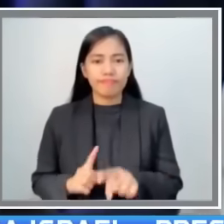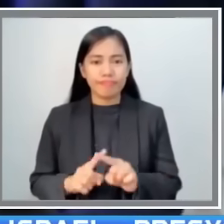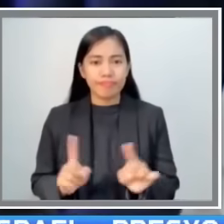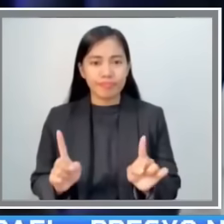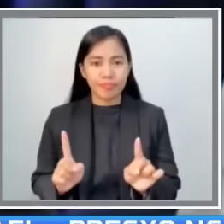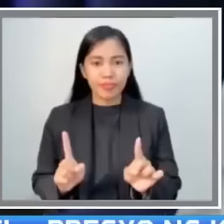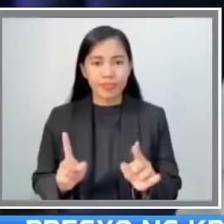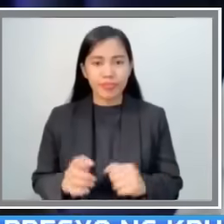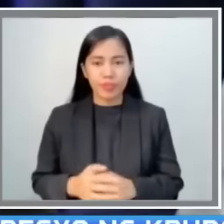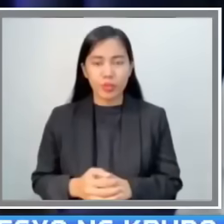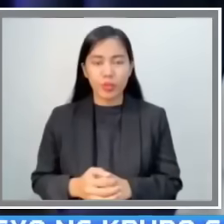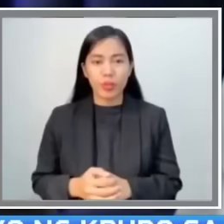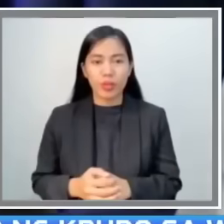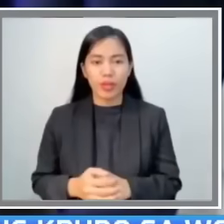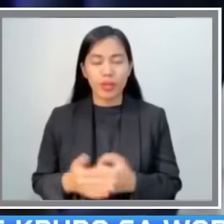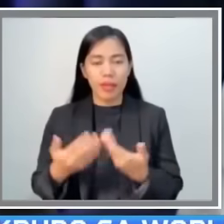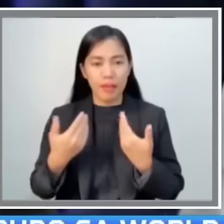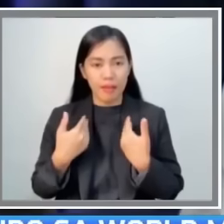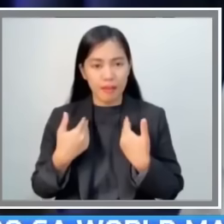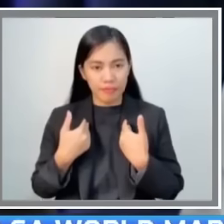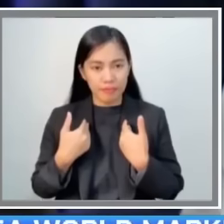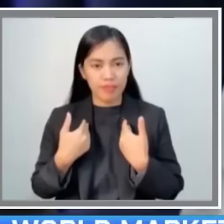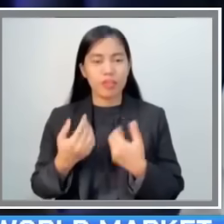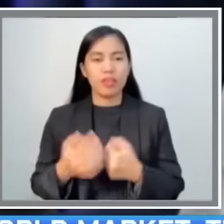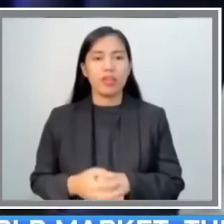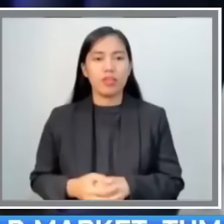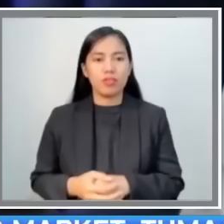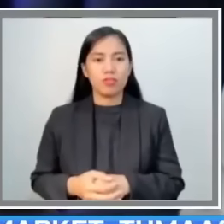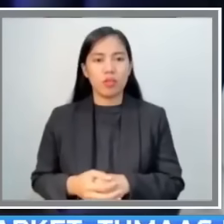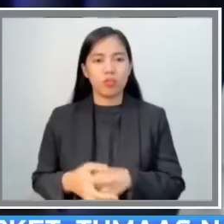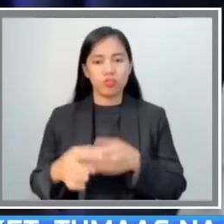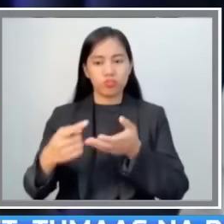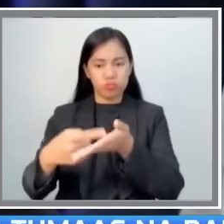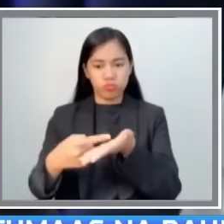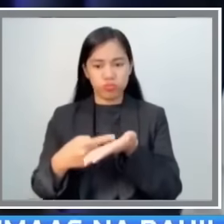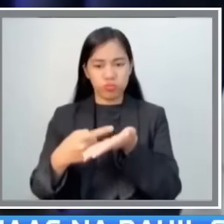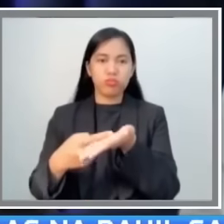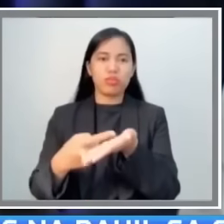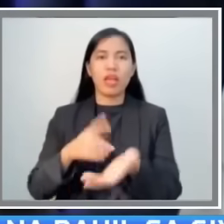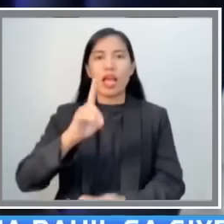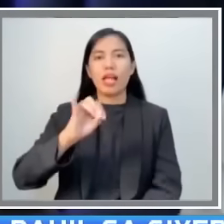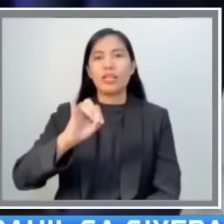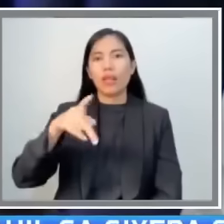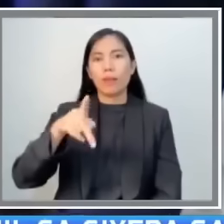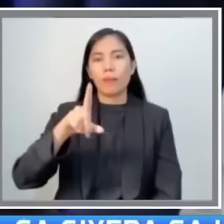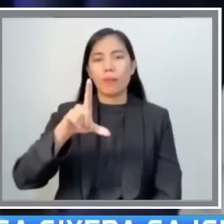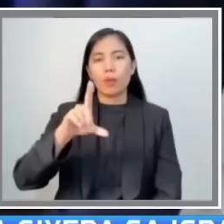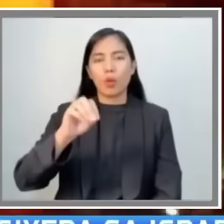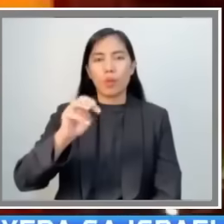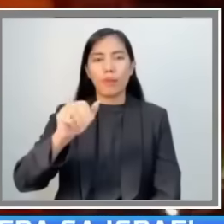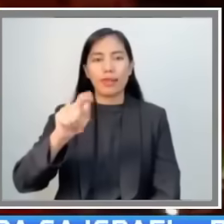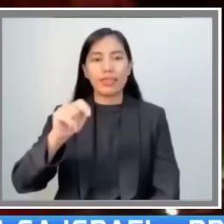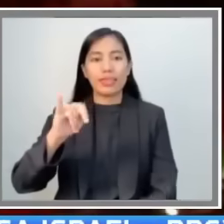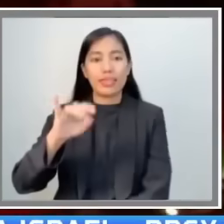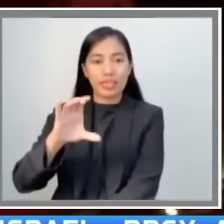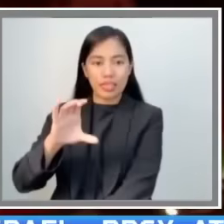diplomatic initiatives. There are the exit points both to Israel or through Egypt.